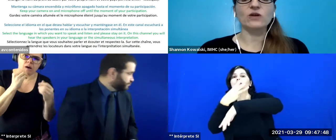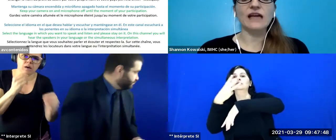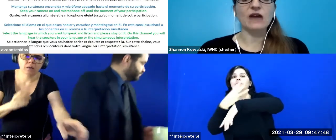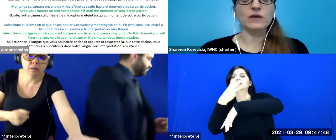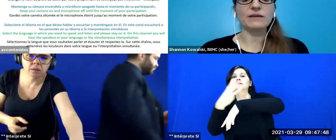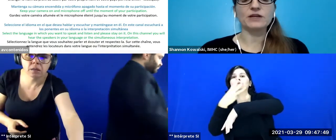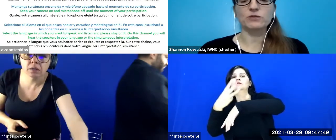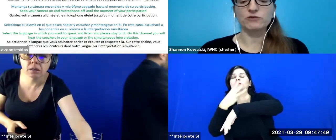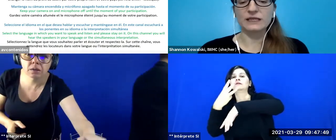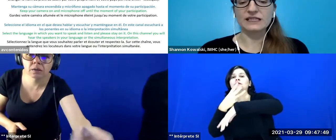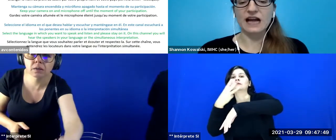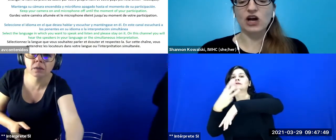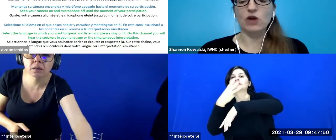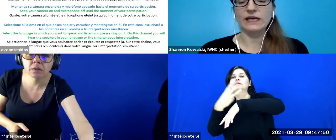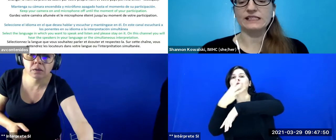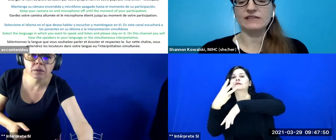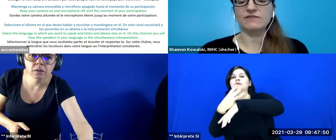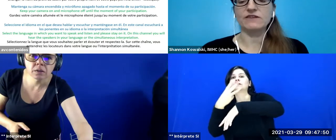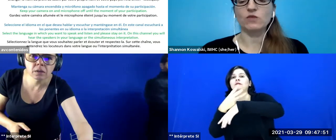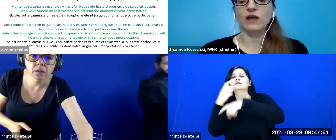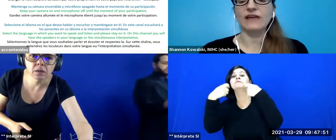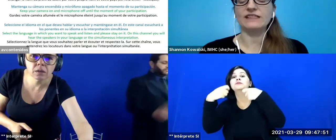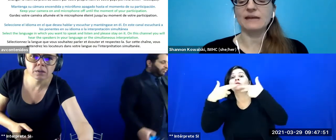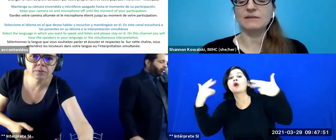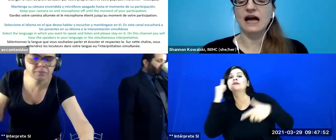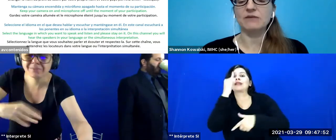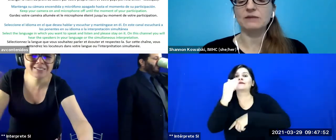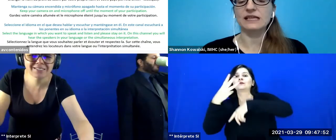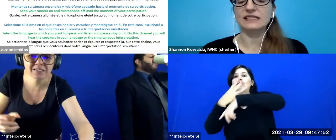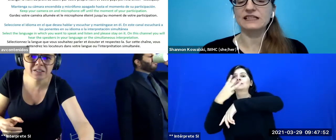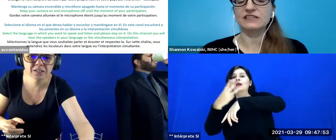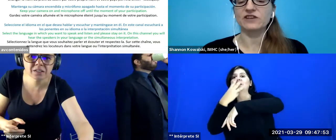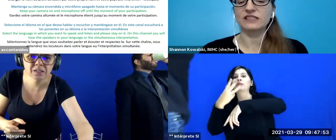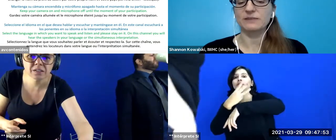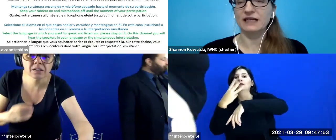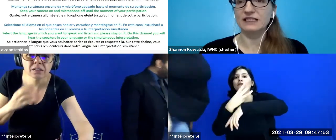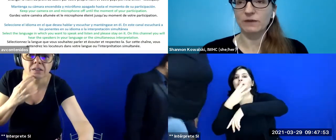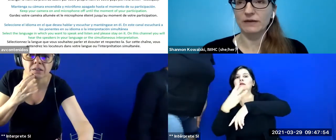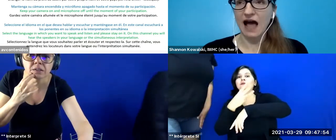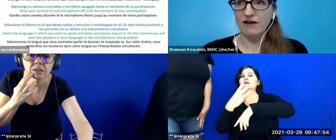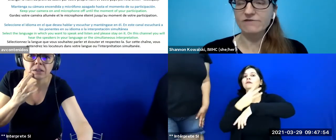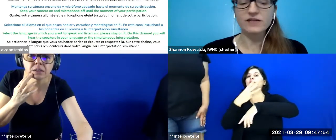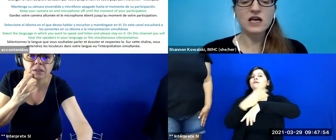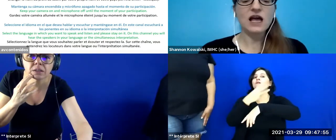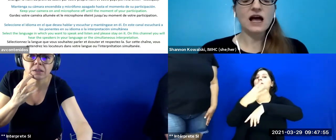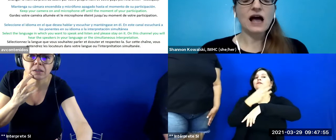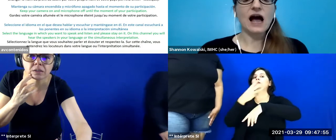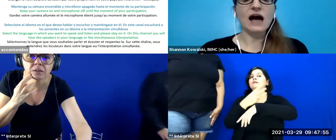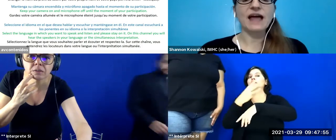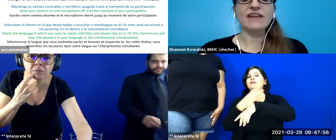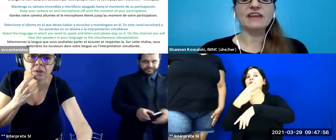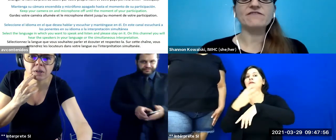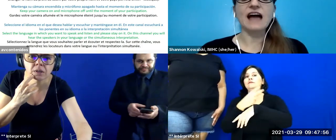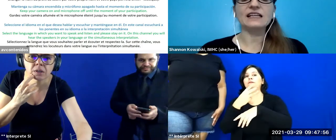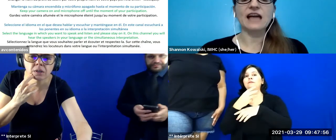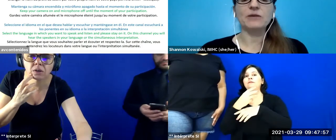how can we build movements that are cohesive while at the same time representing the diverse demands that women have.